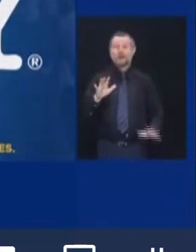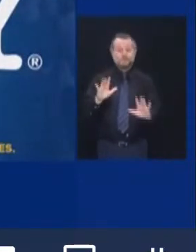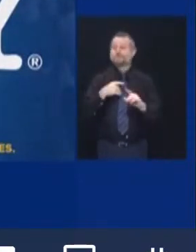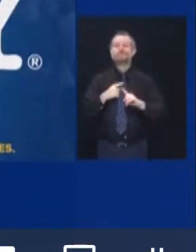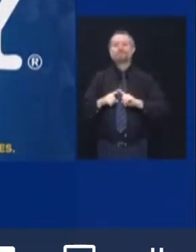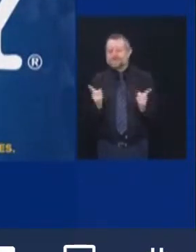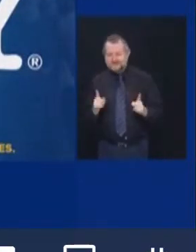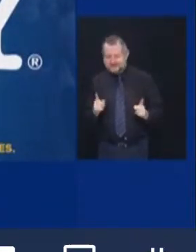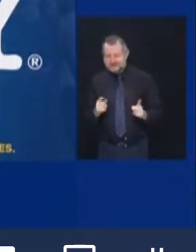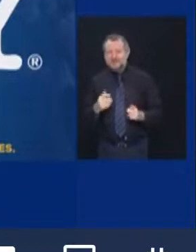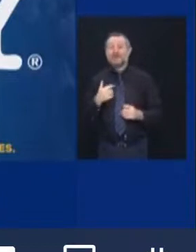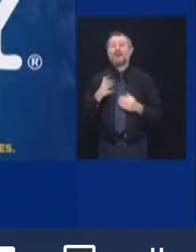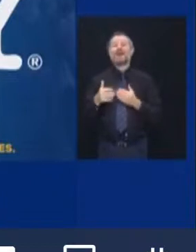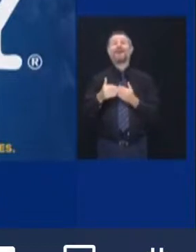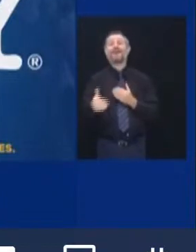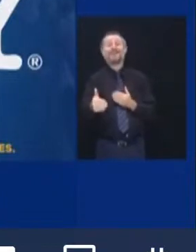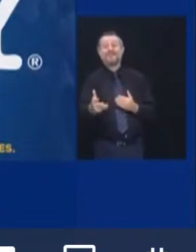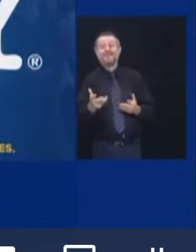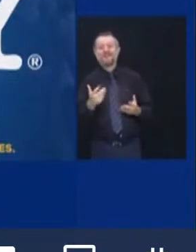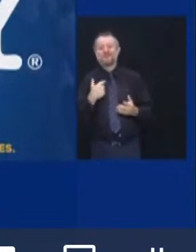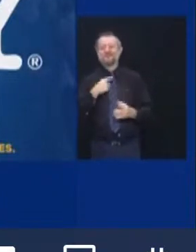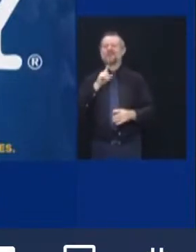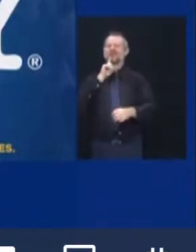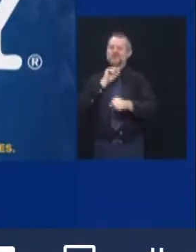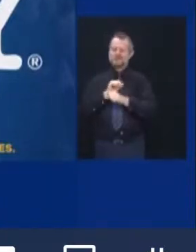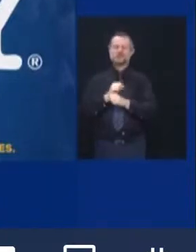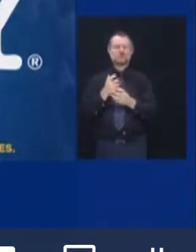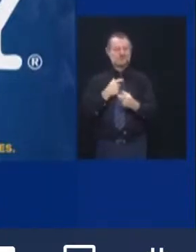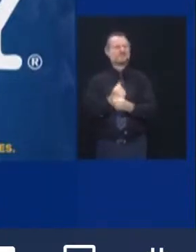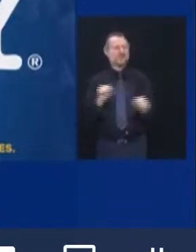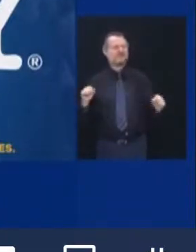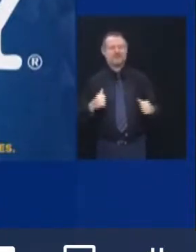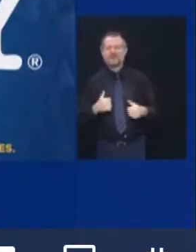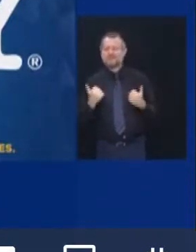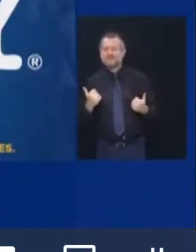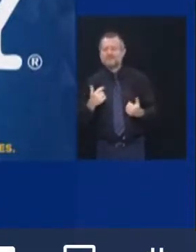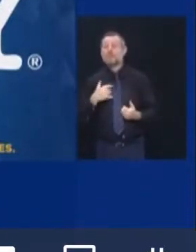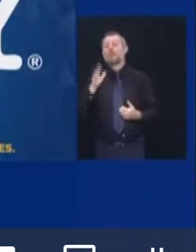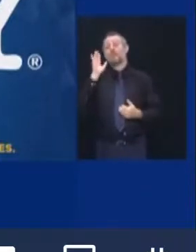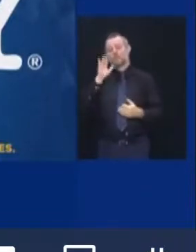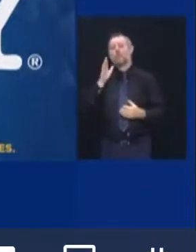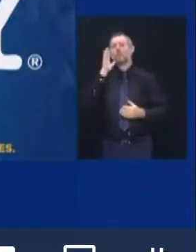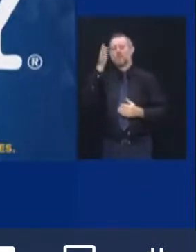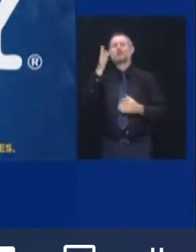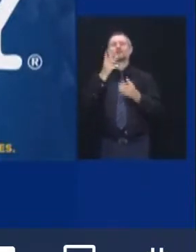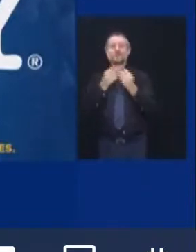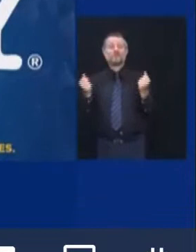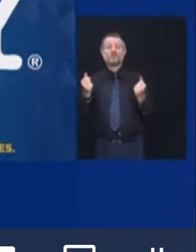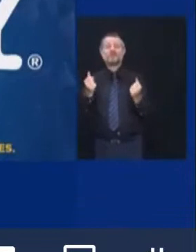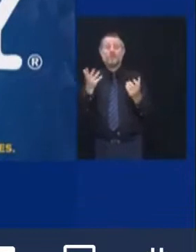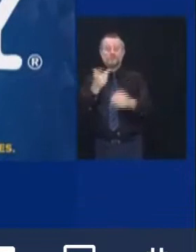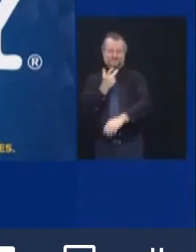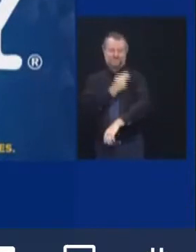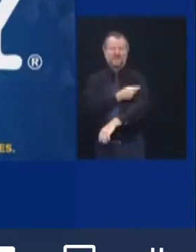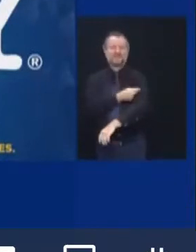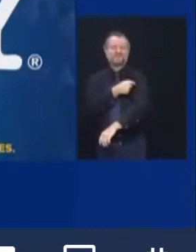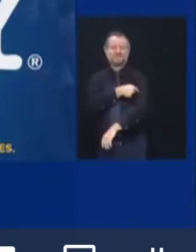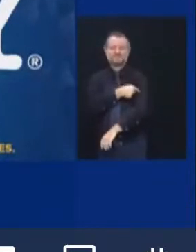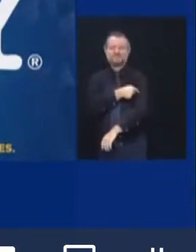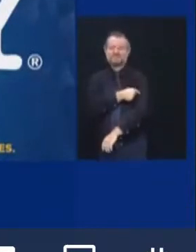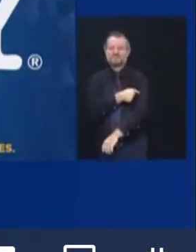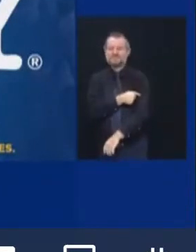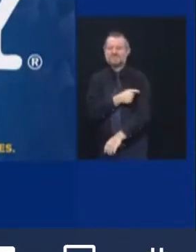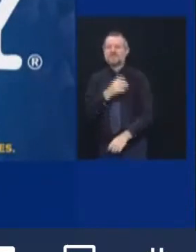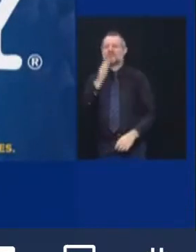it. And we are saving lives. And it will be over. We will get to a vaccine. And we will figure out how to